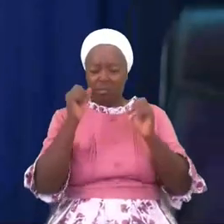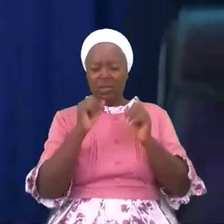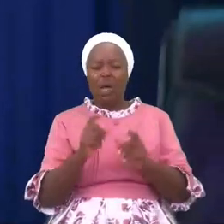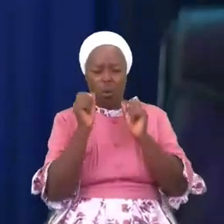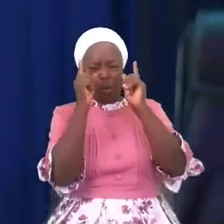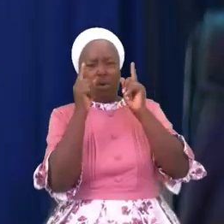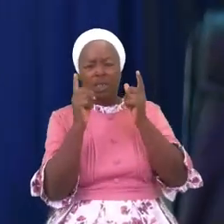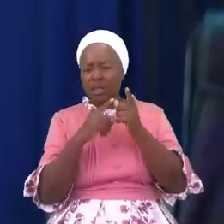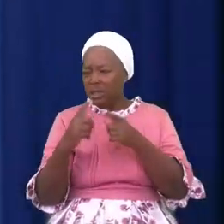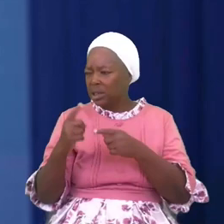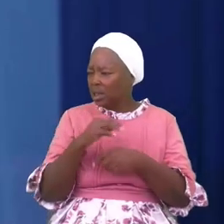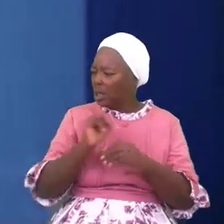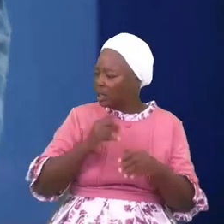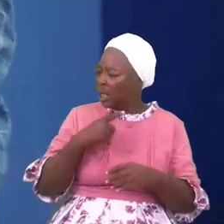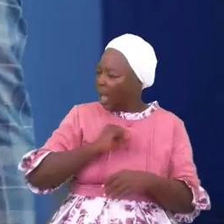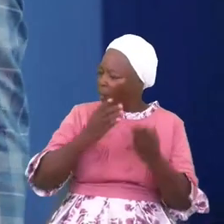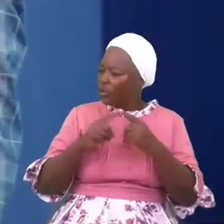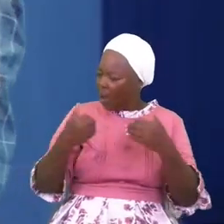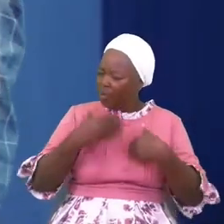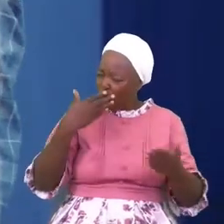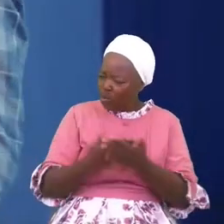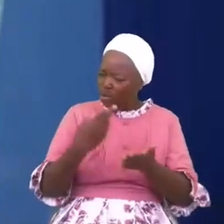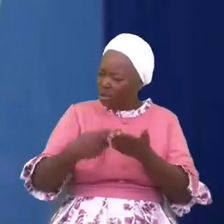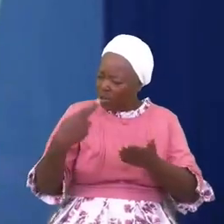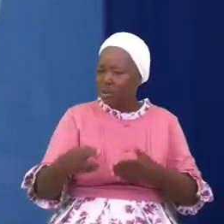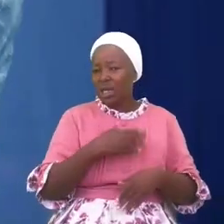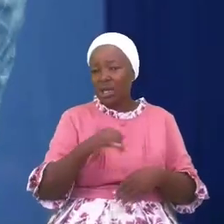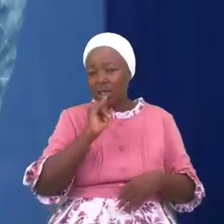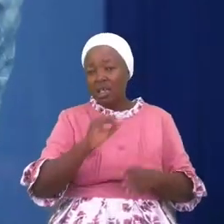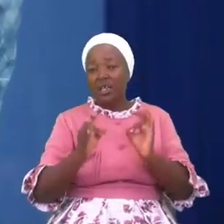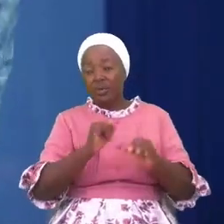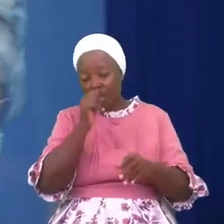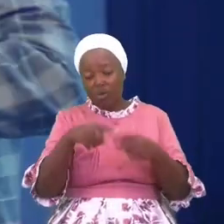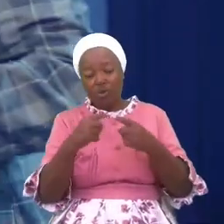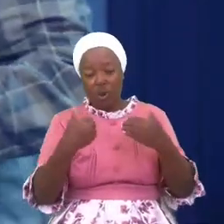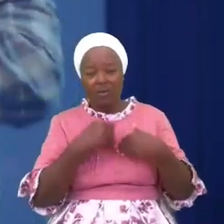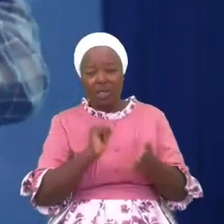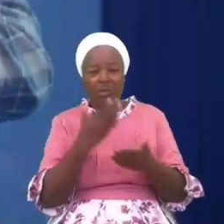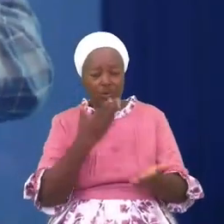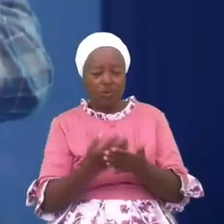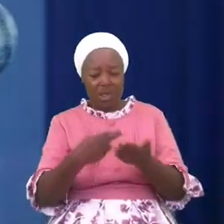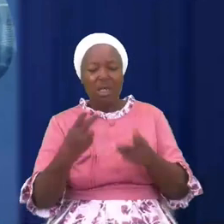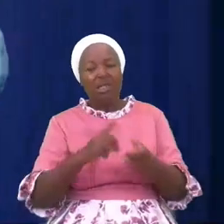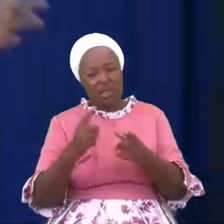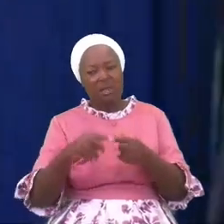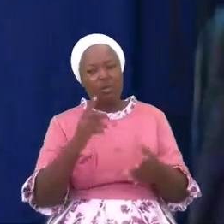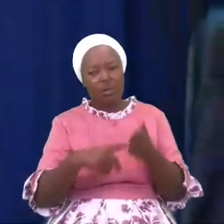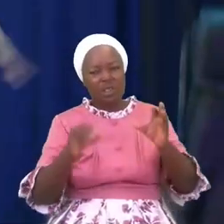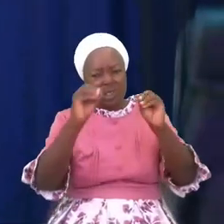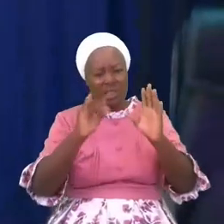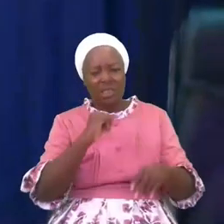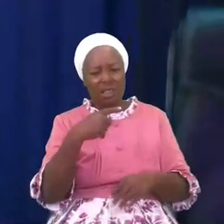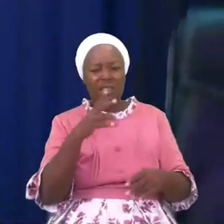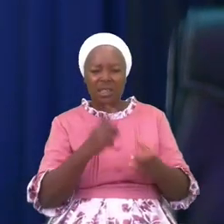going to have a good grade, what the teacher is saying, I now must pay attention. And I took away all